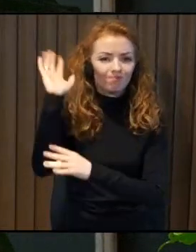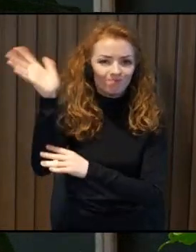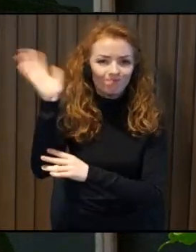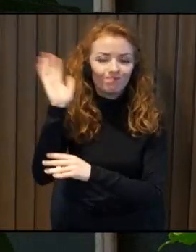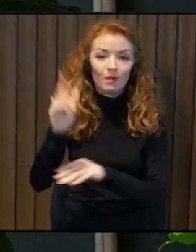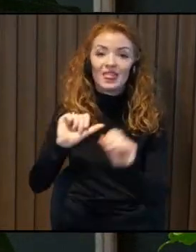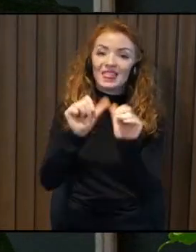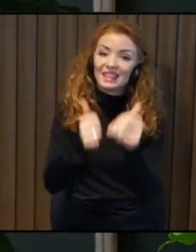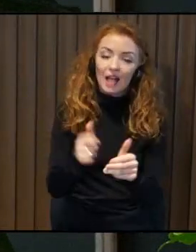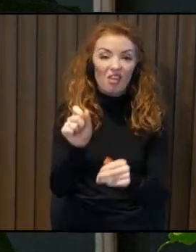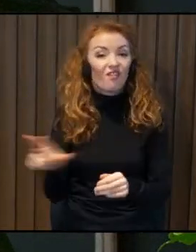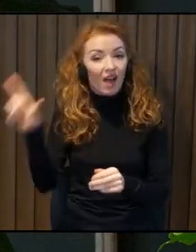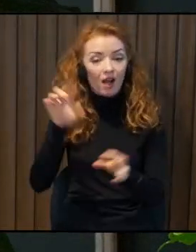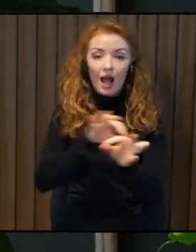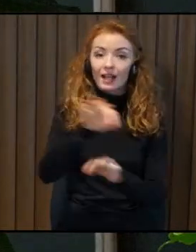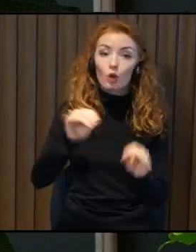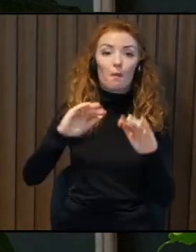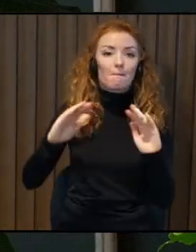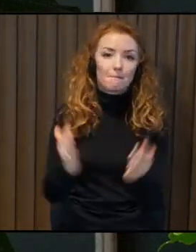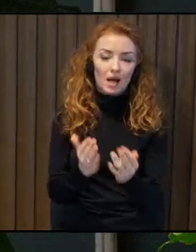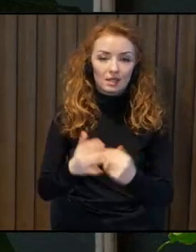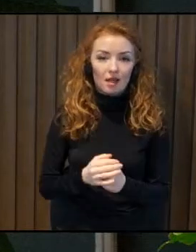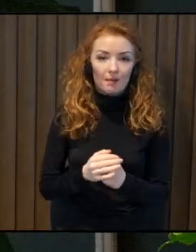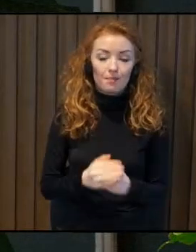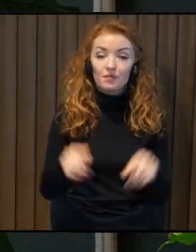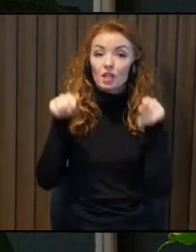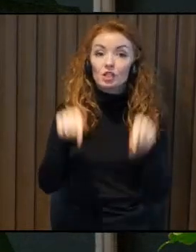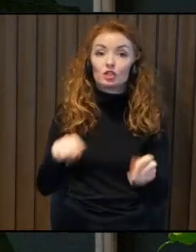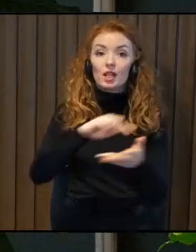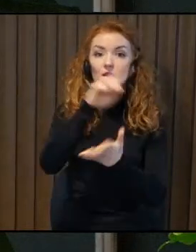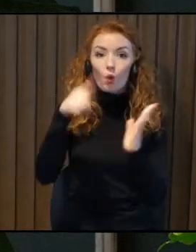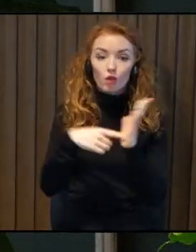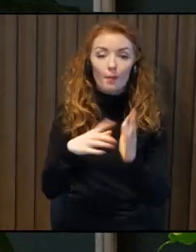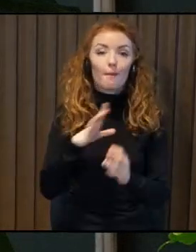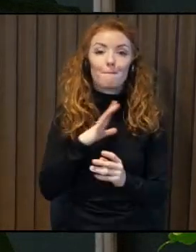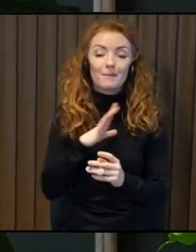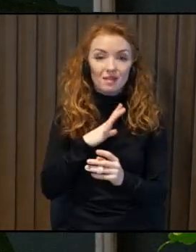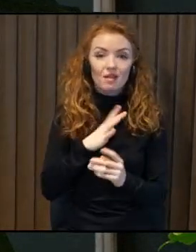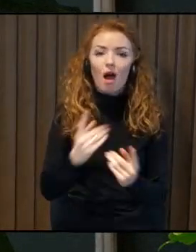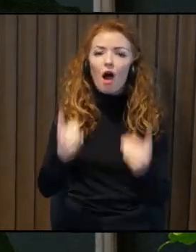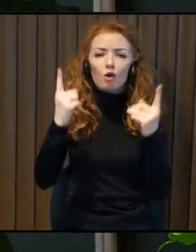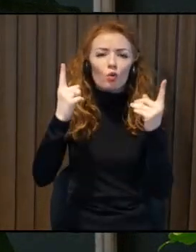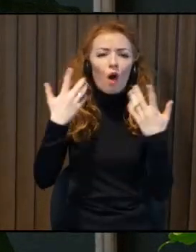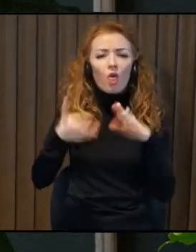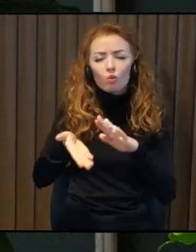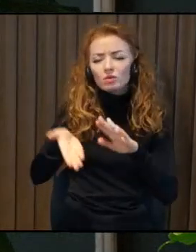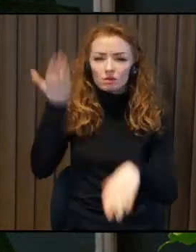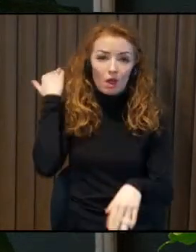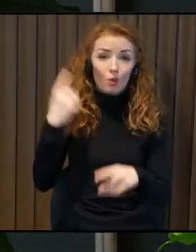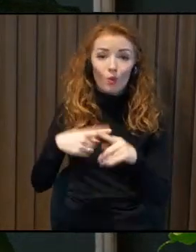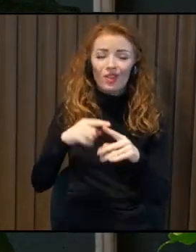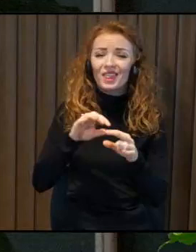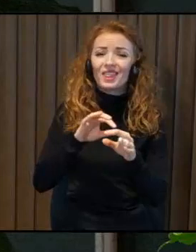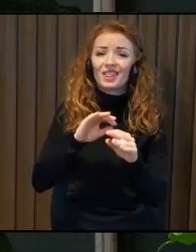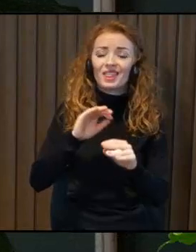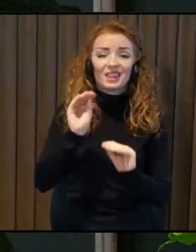read those things more about architecture than design. And those